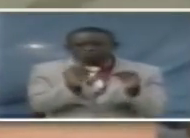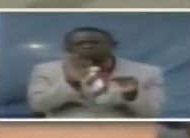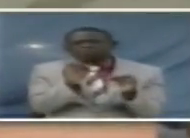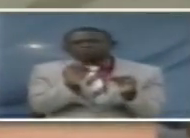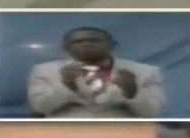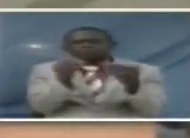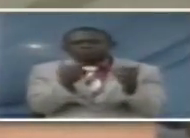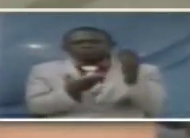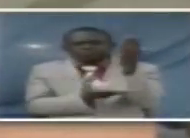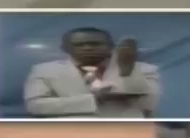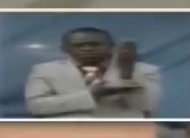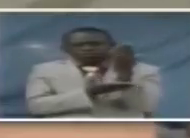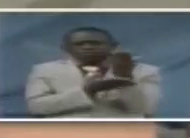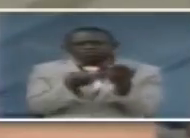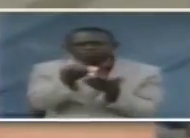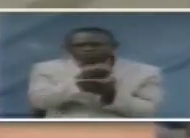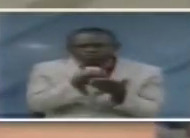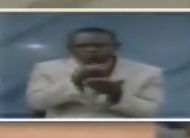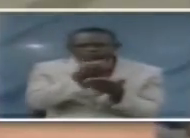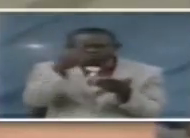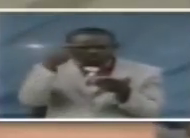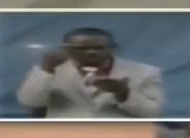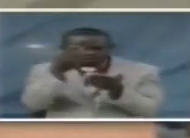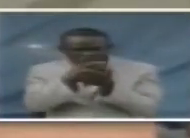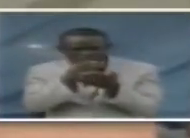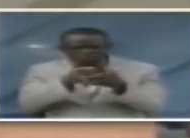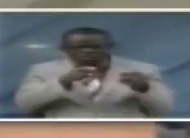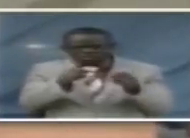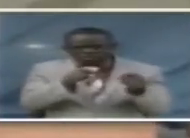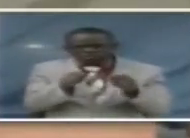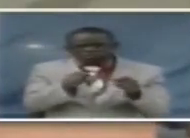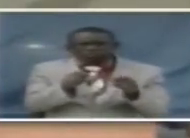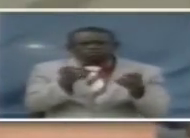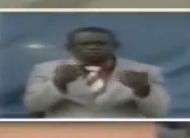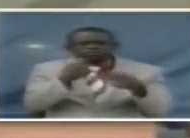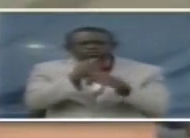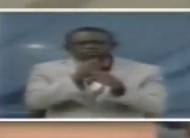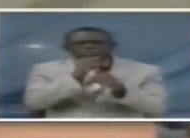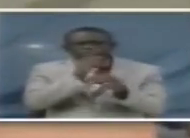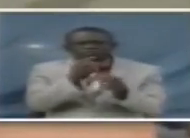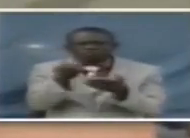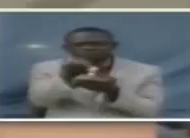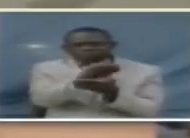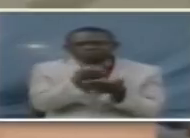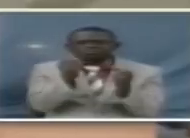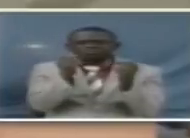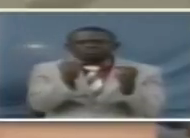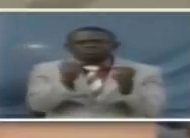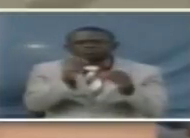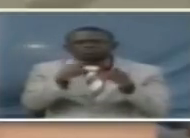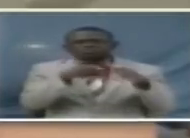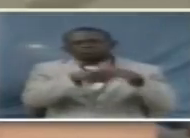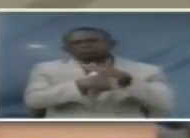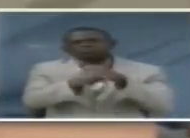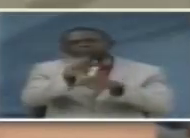resource mobilization, improving economic and fiscal governance, ensuring economic stability